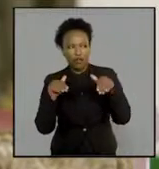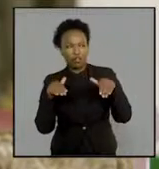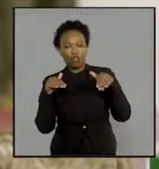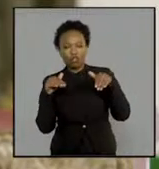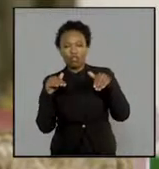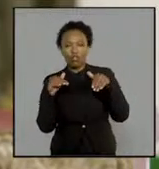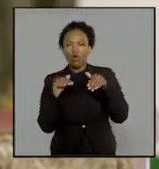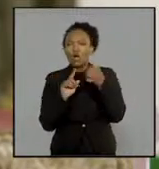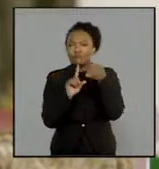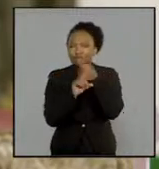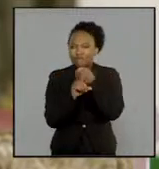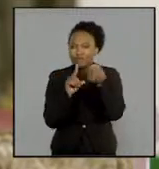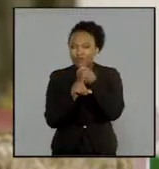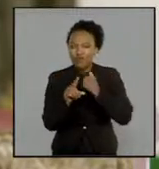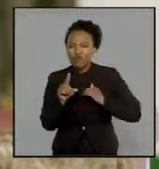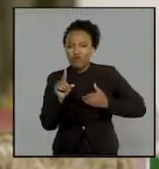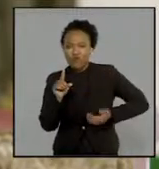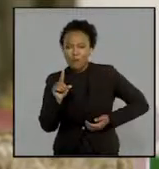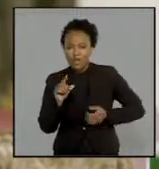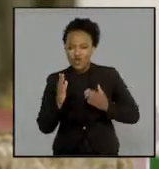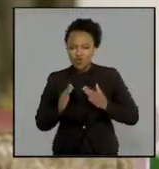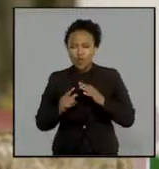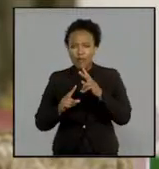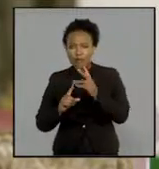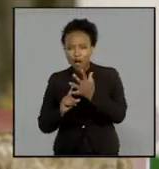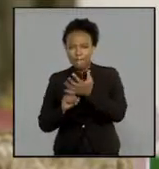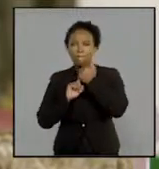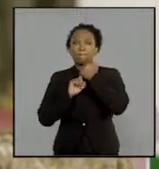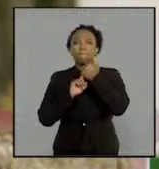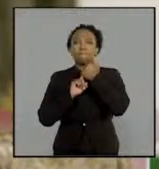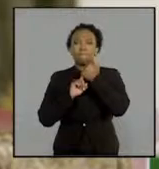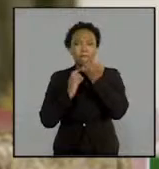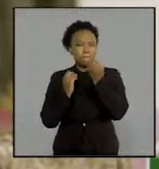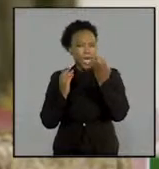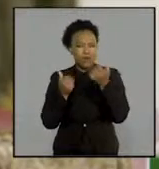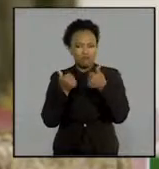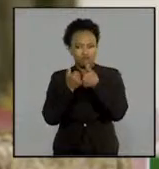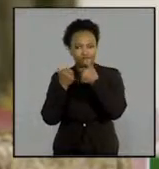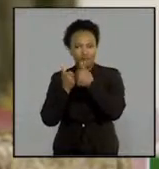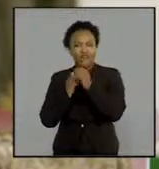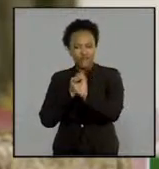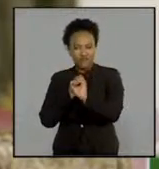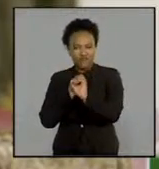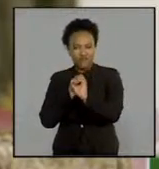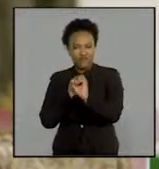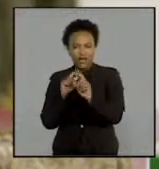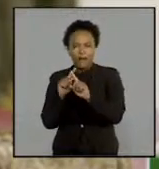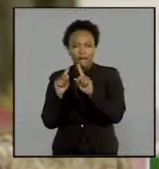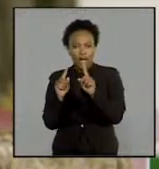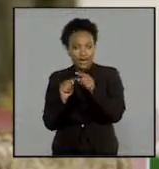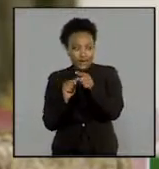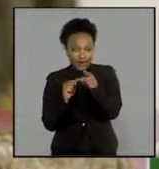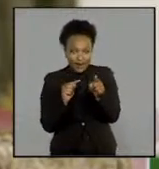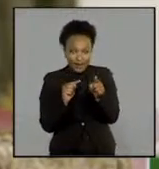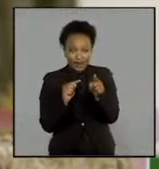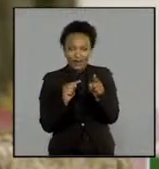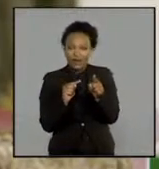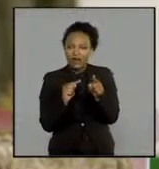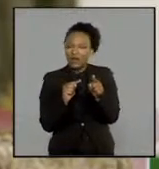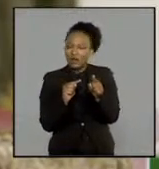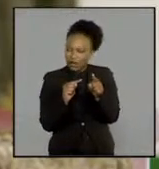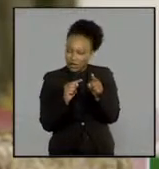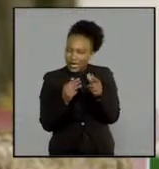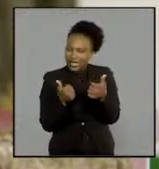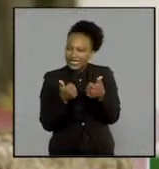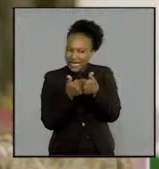poverty, unemployment, exploitation of women, human trafficking, amongst many, are